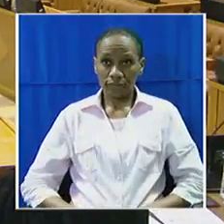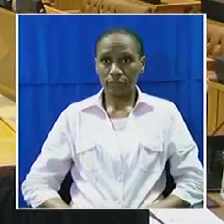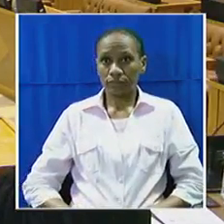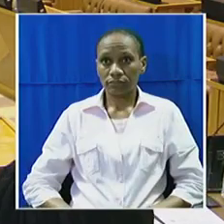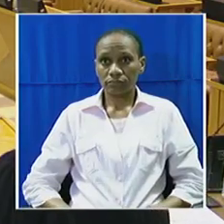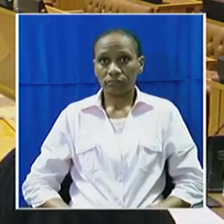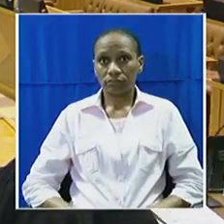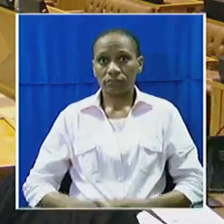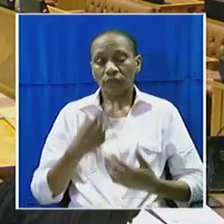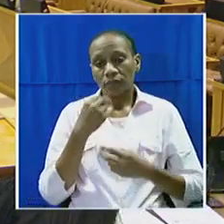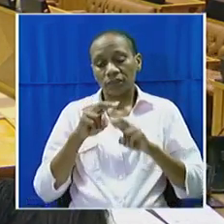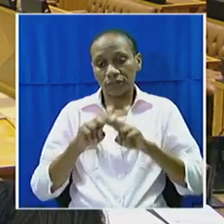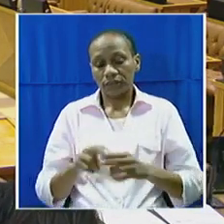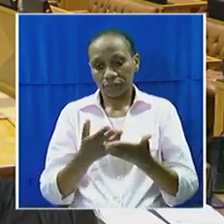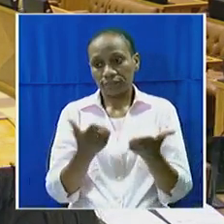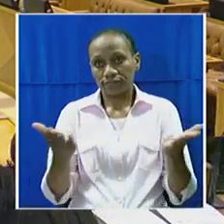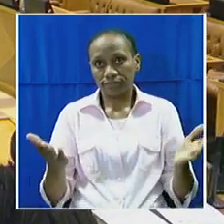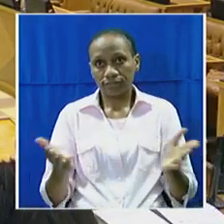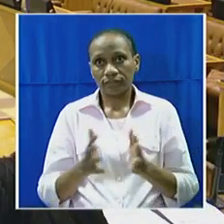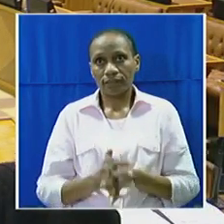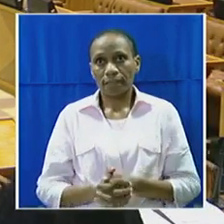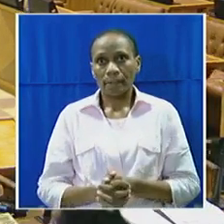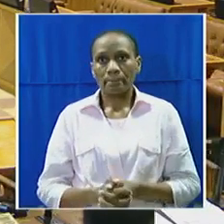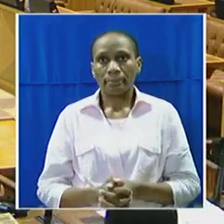Thank you. Please be seated.